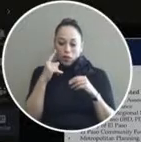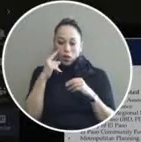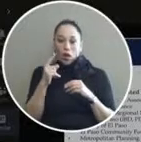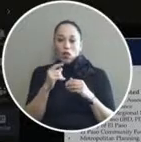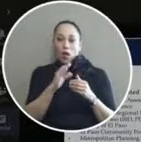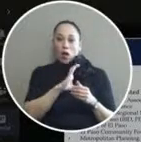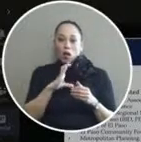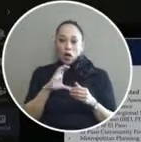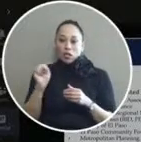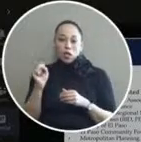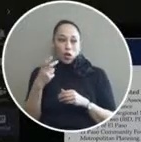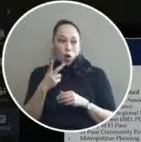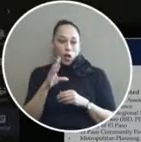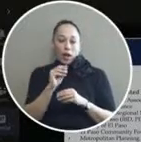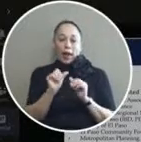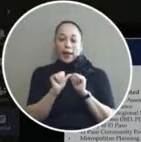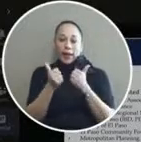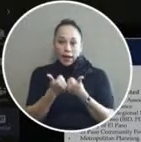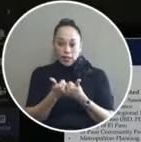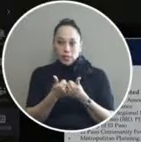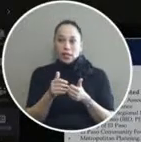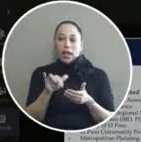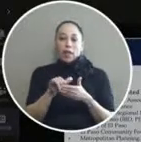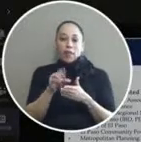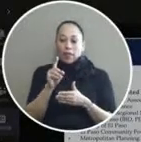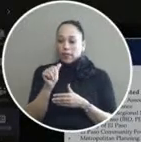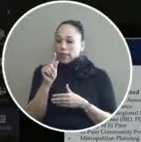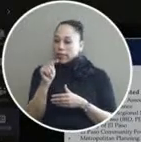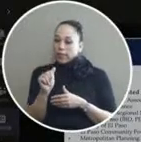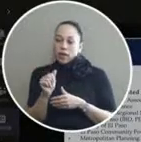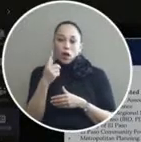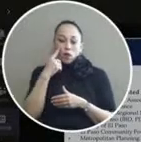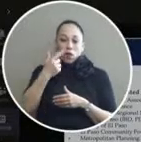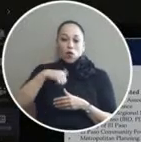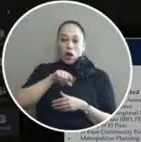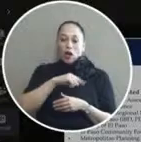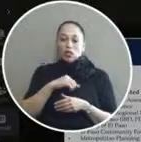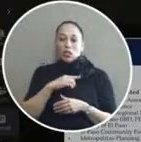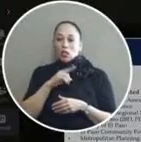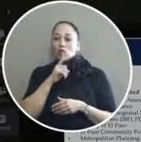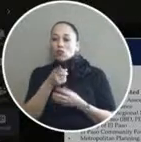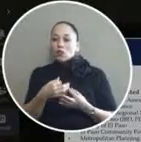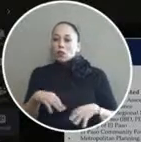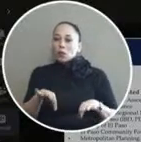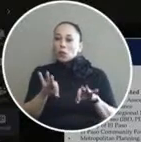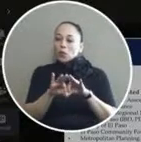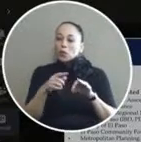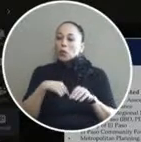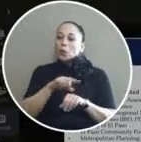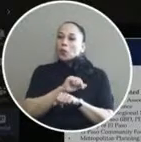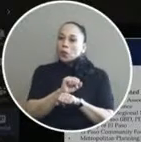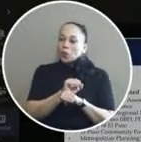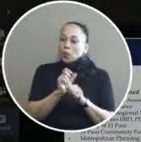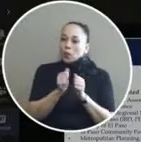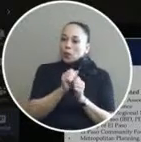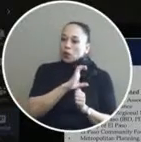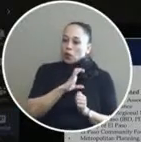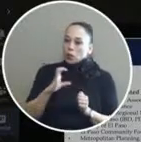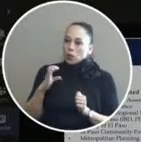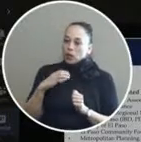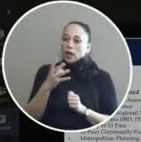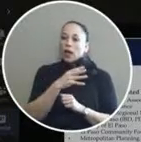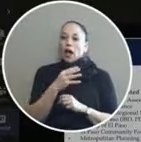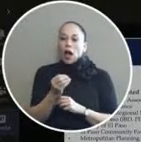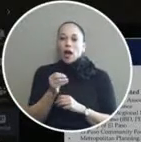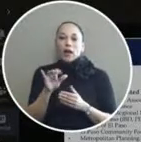the stakeholders, the agencies, the data is meaningless. For us, it's really crucial that we continue working with the committee, and we have during these times. We